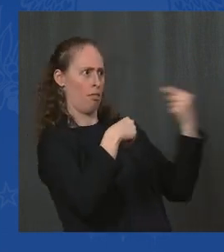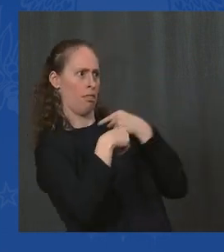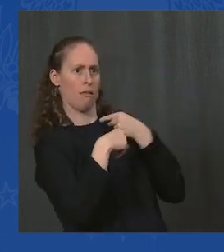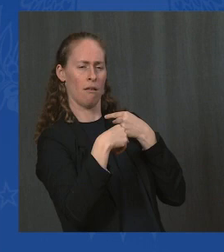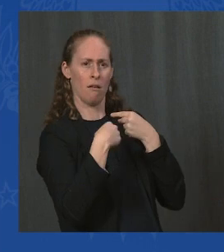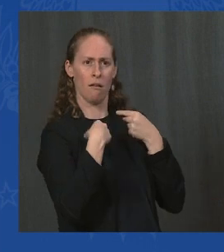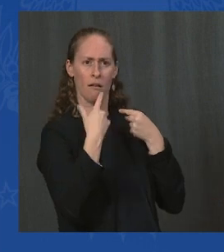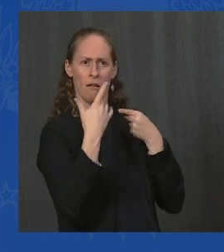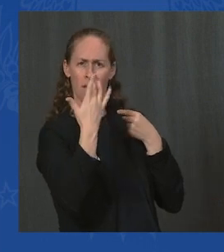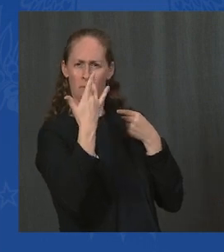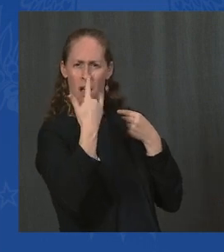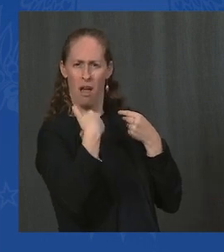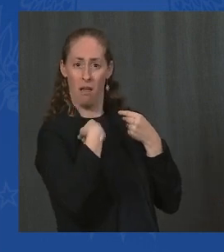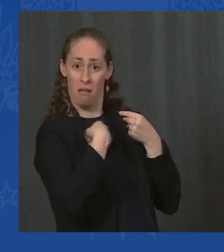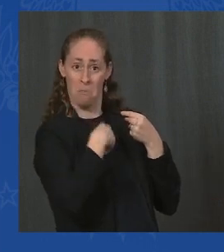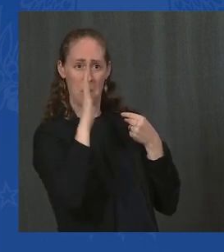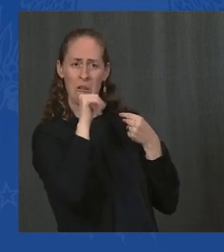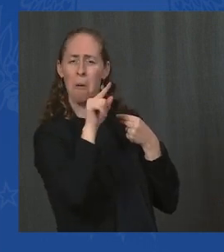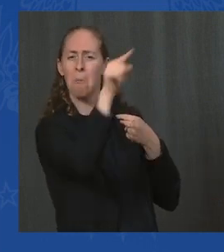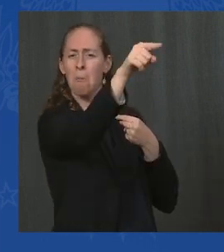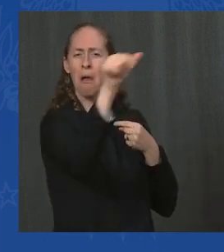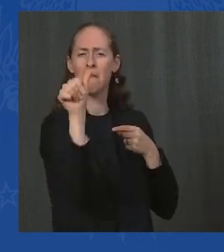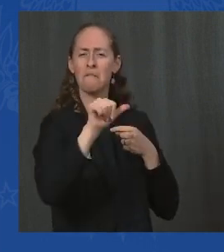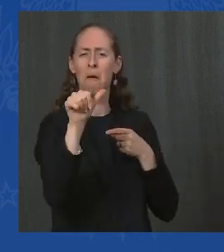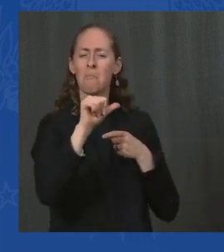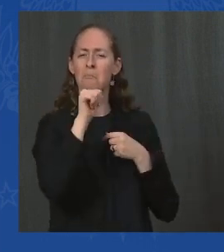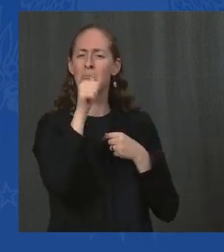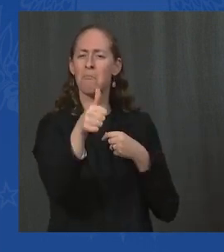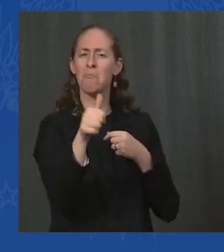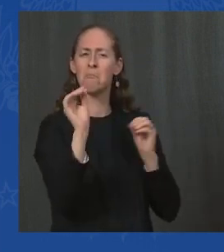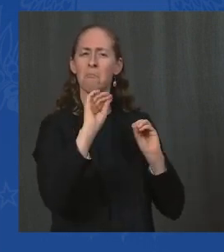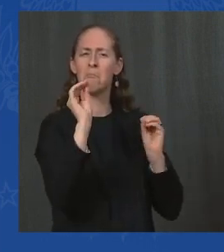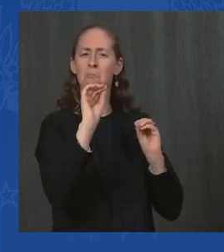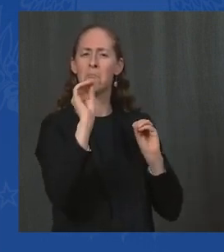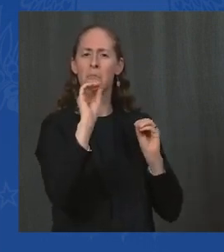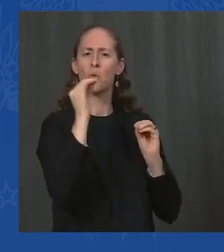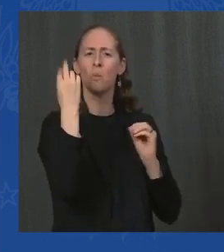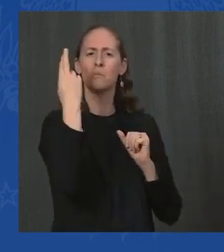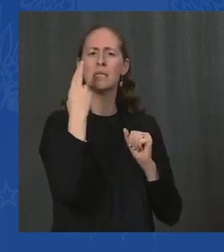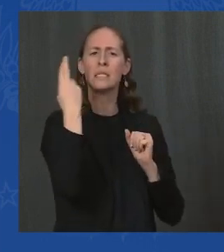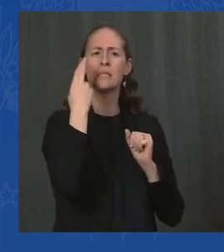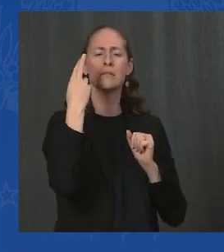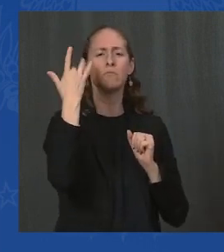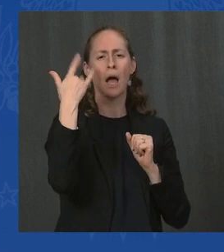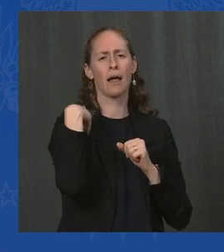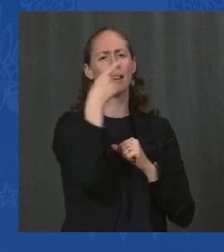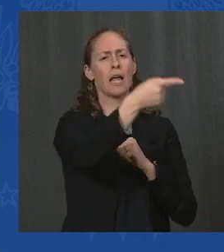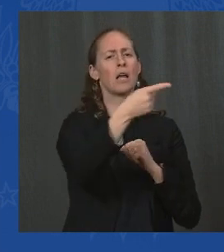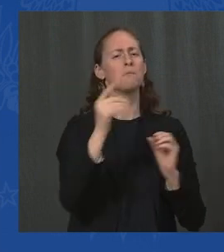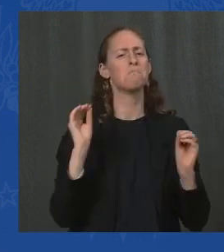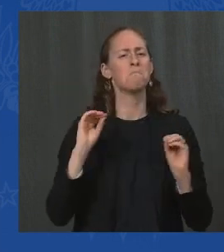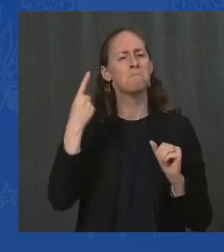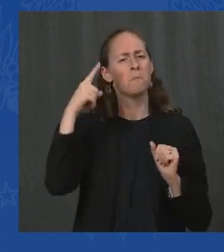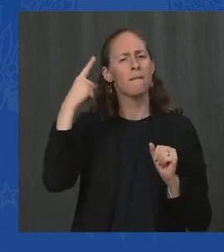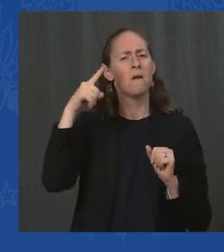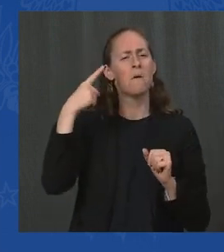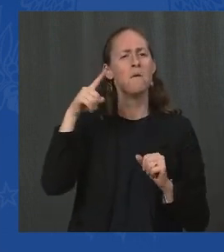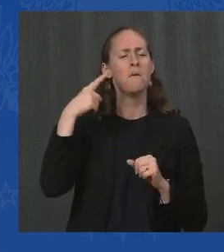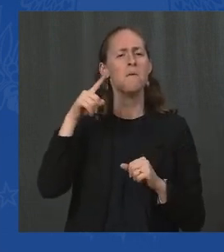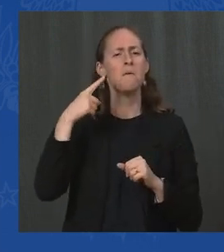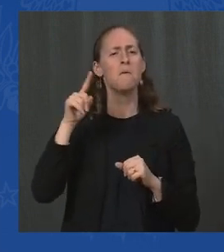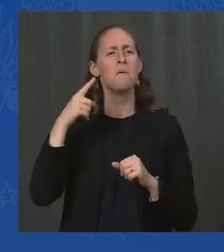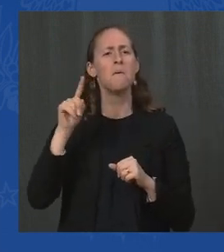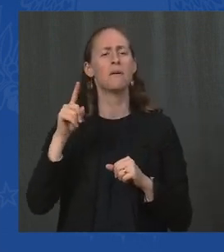no. That's because we had no vital interest in Afghanistan other than to prevent an attack